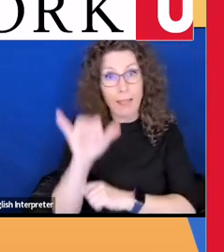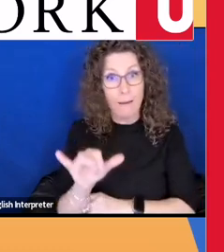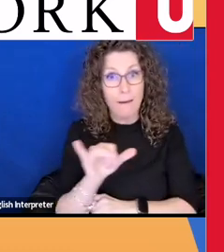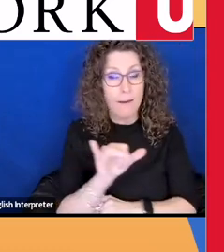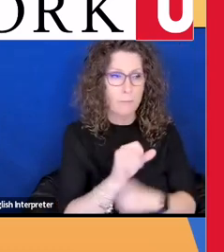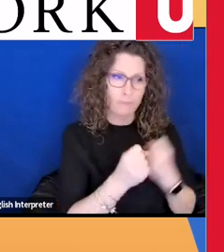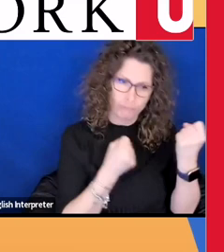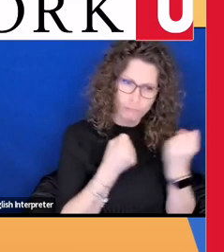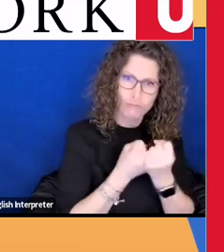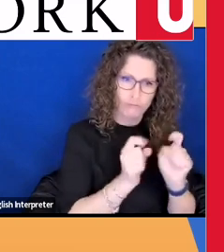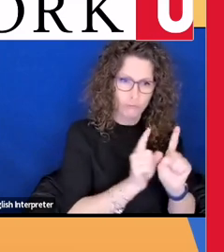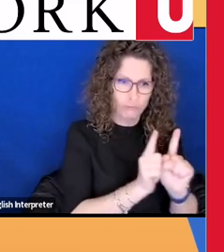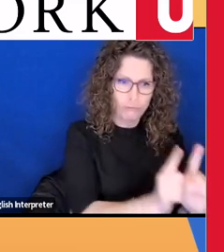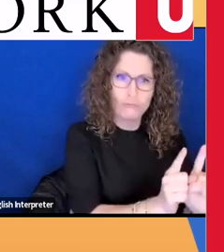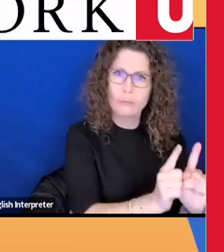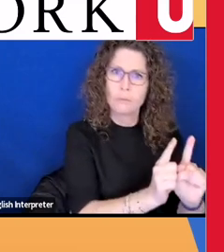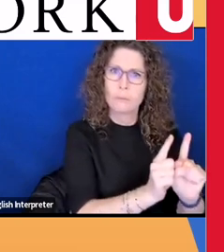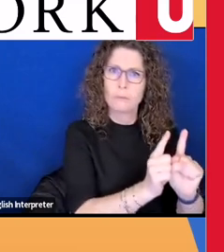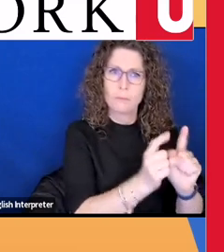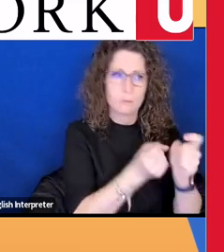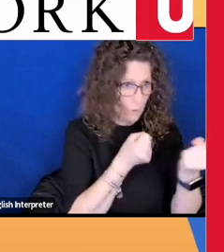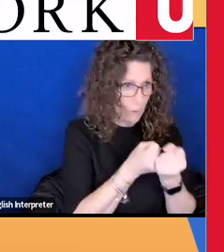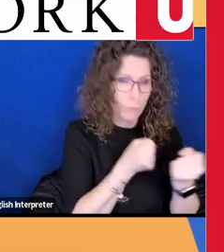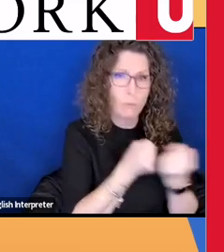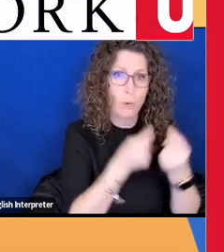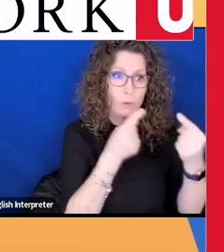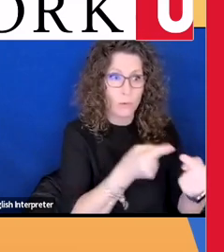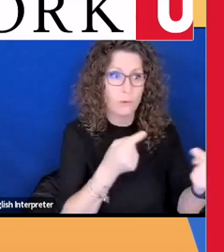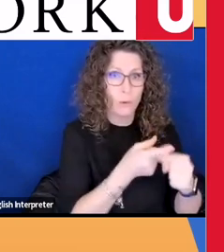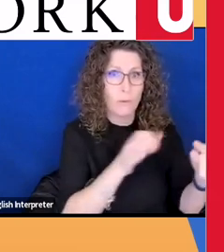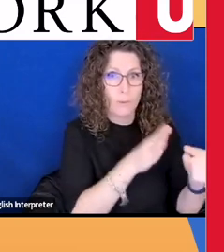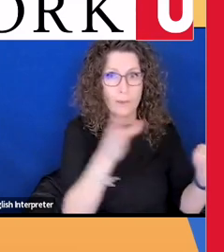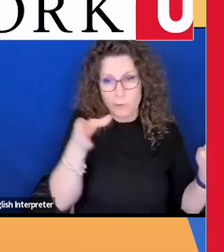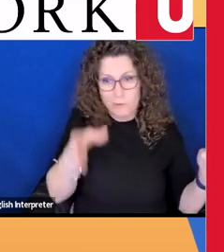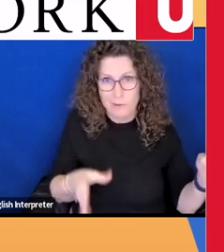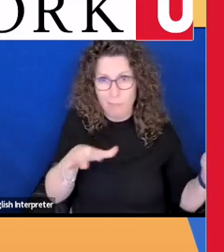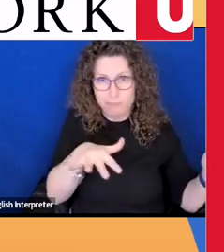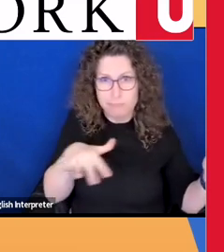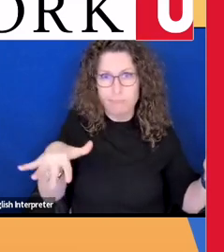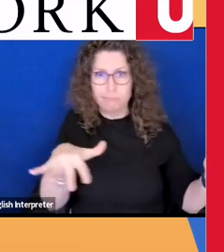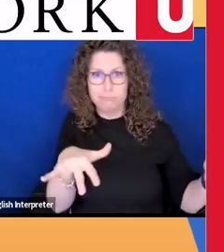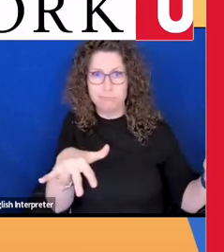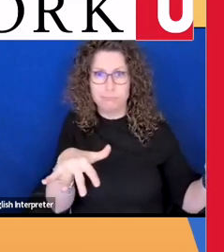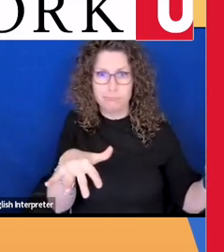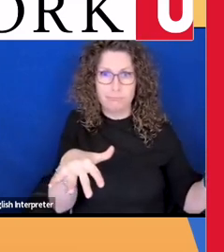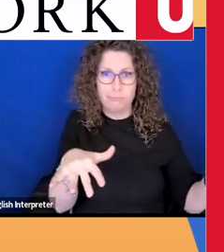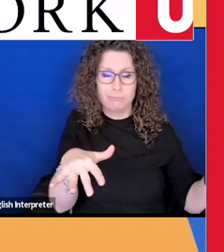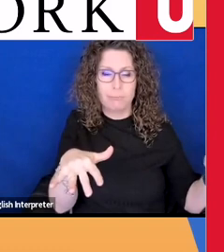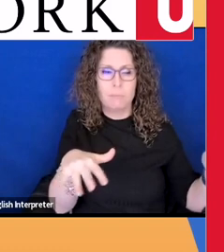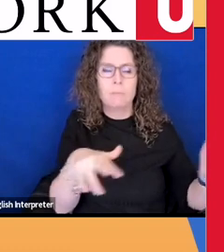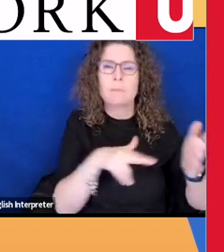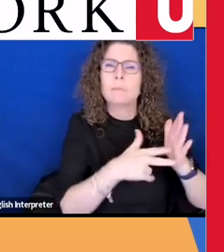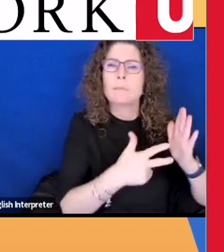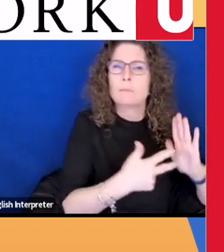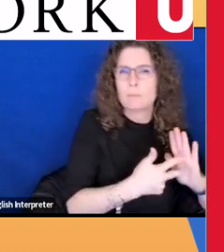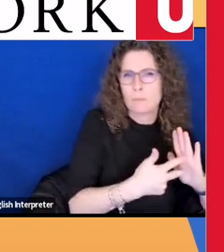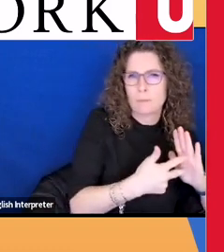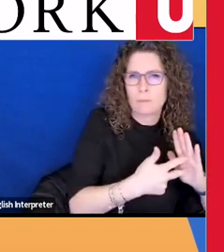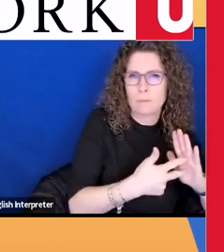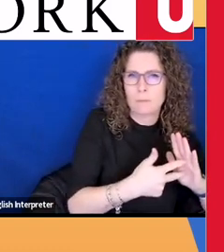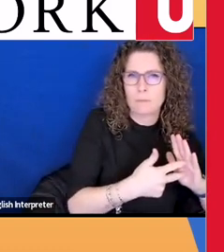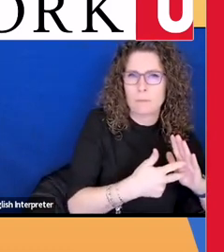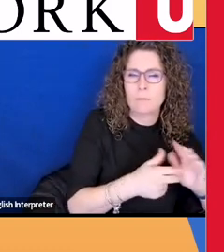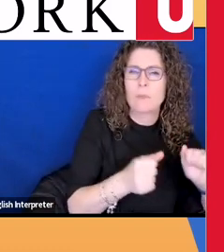support the struggle from their sidelines. As if putting me in the friend zone of